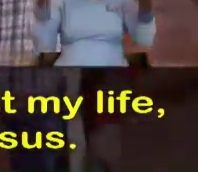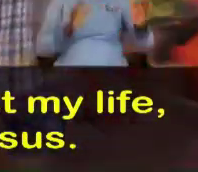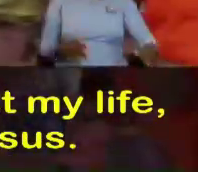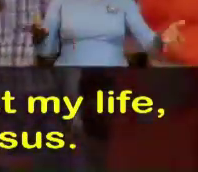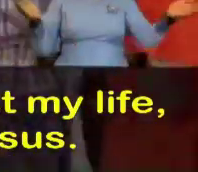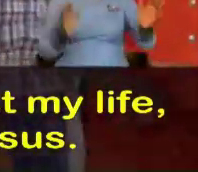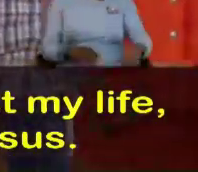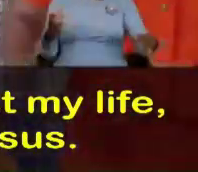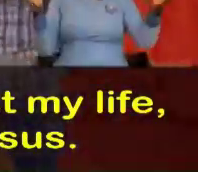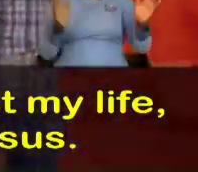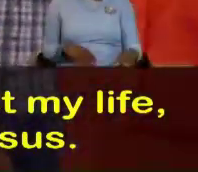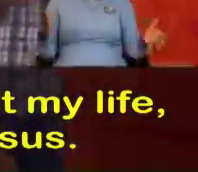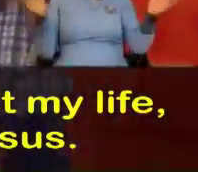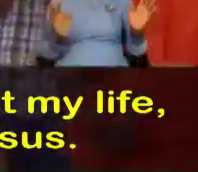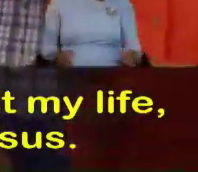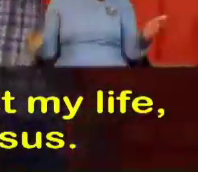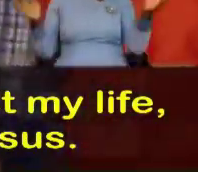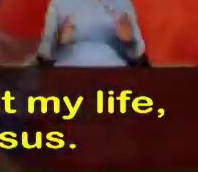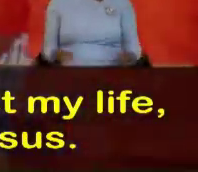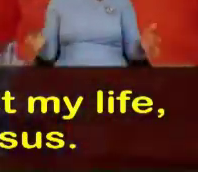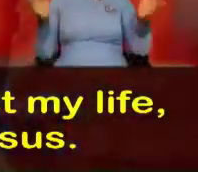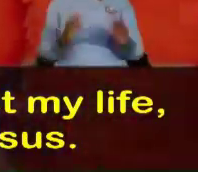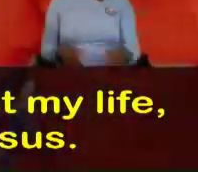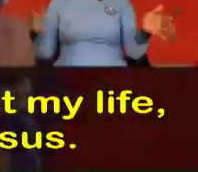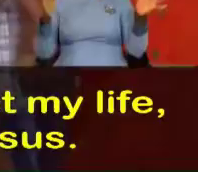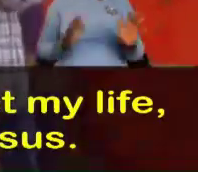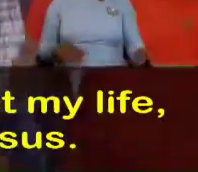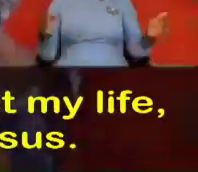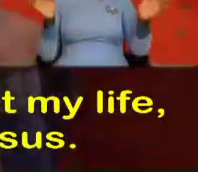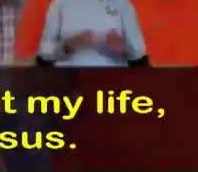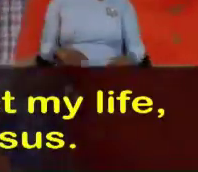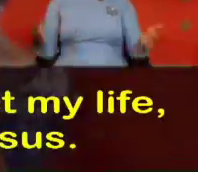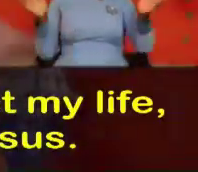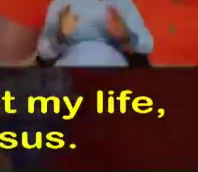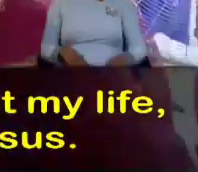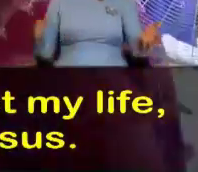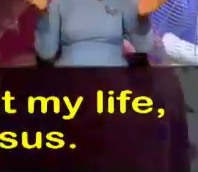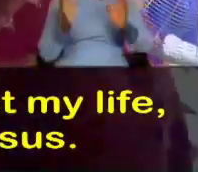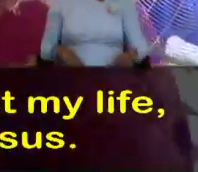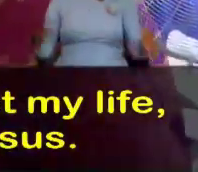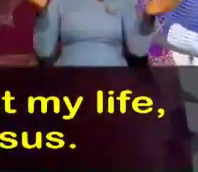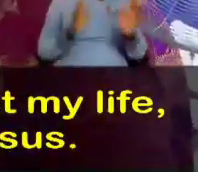Kill the covenant judgment. E pa idaju aju aje.